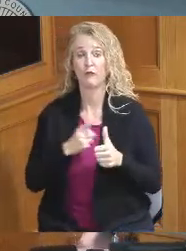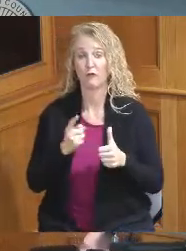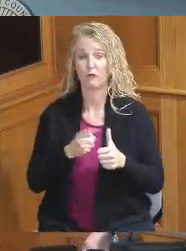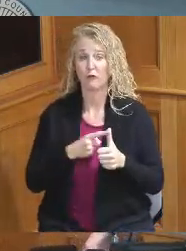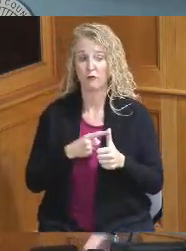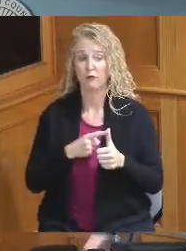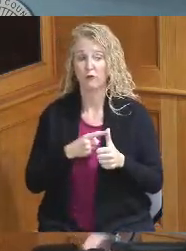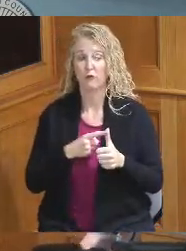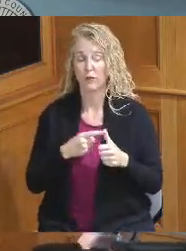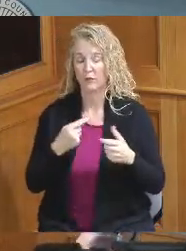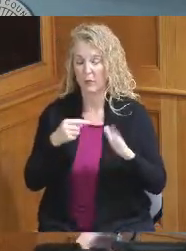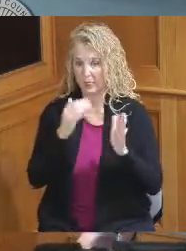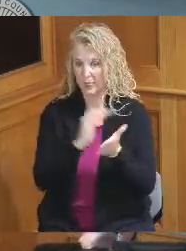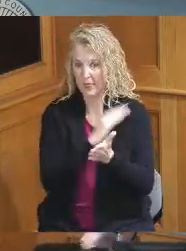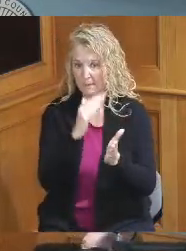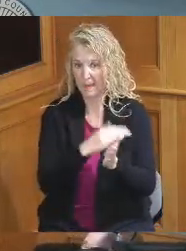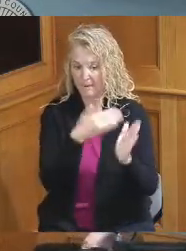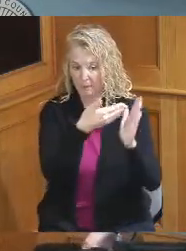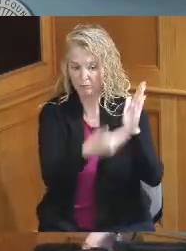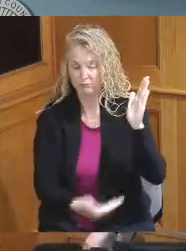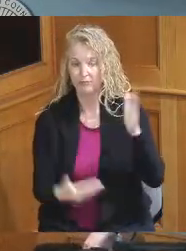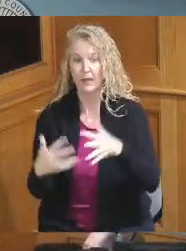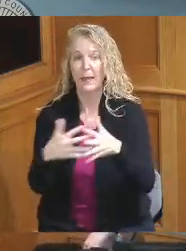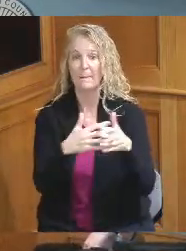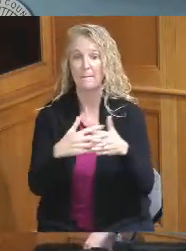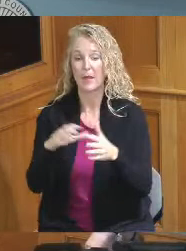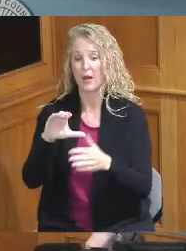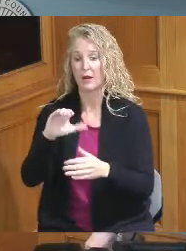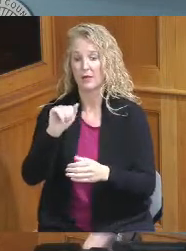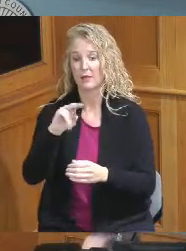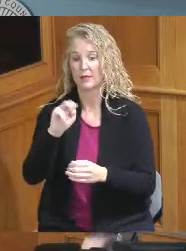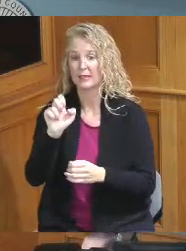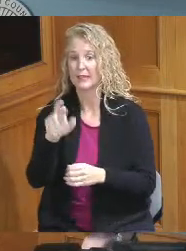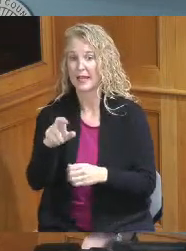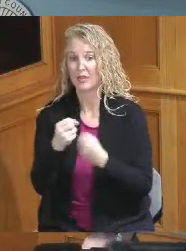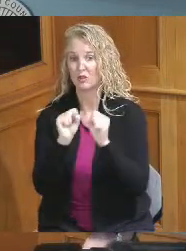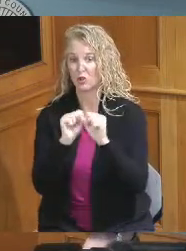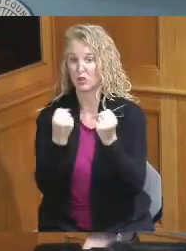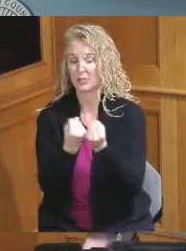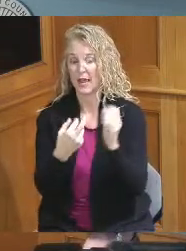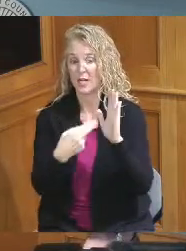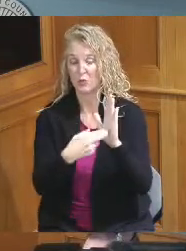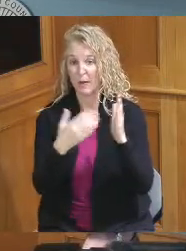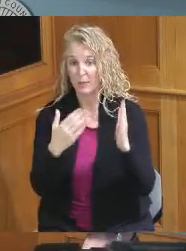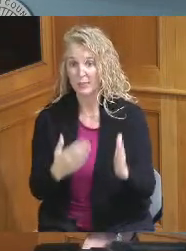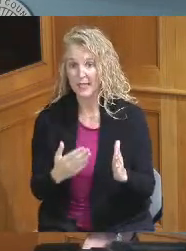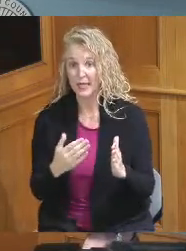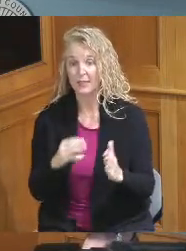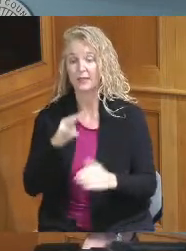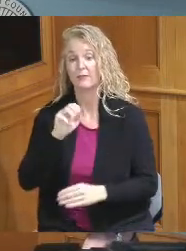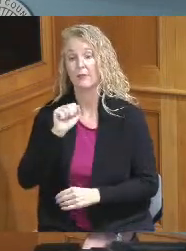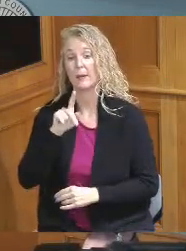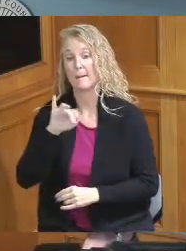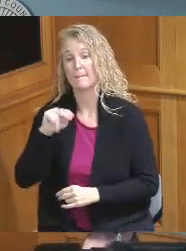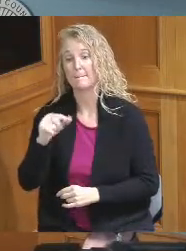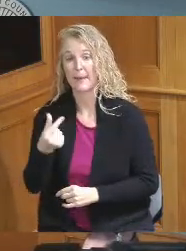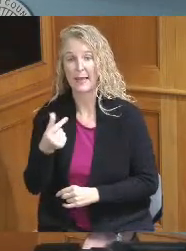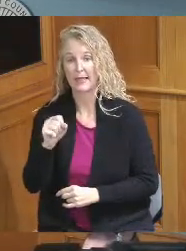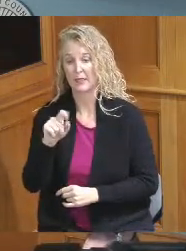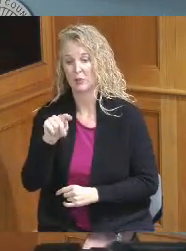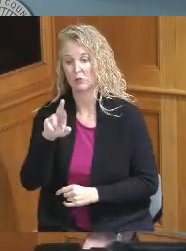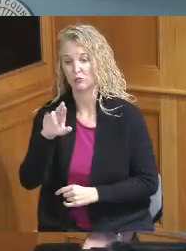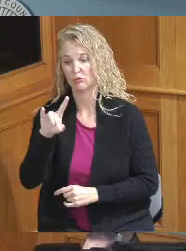On the proclamation, the American Cancer Society representative, followed by Making Strides Against Breast